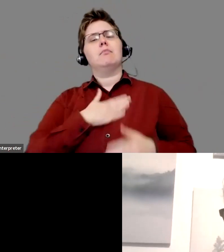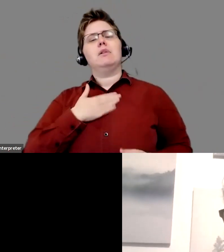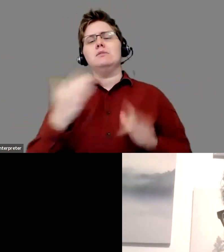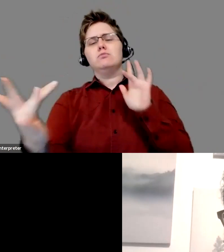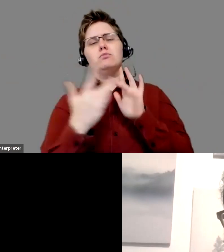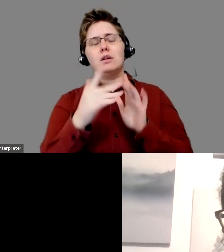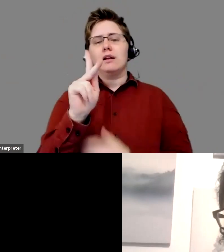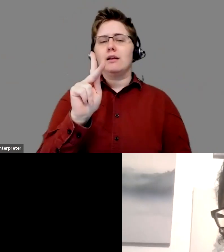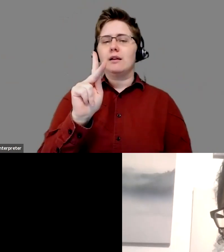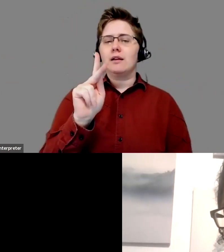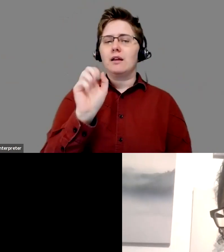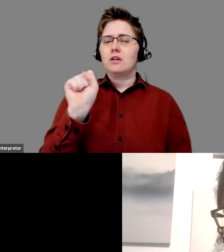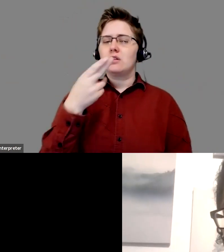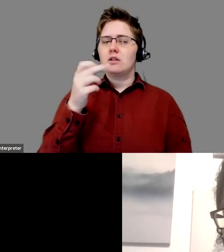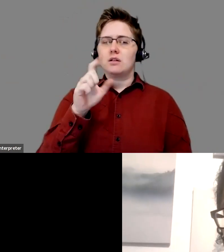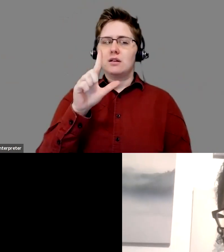at